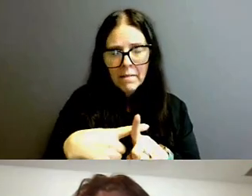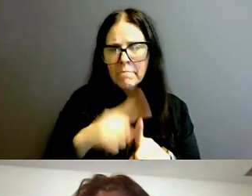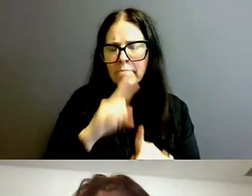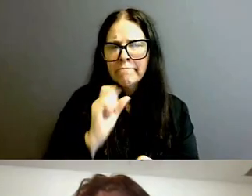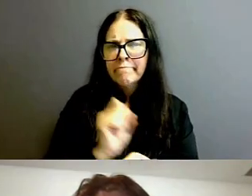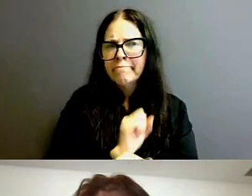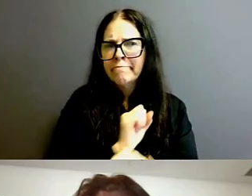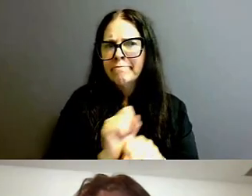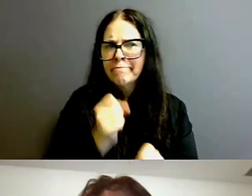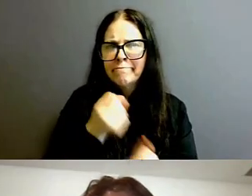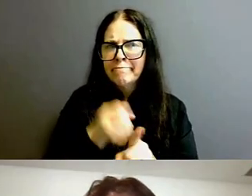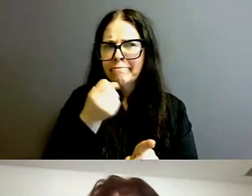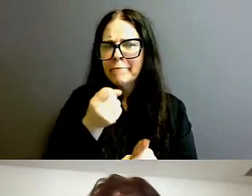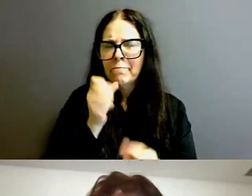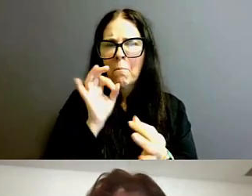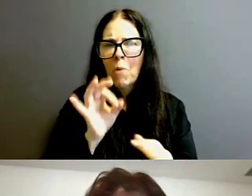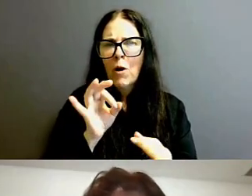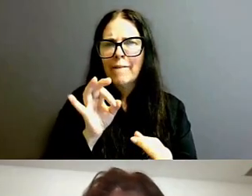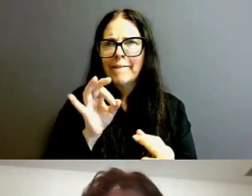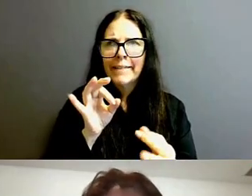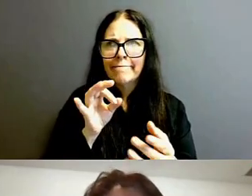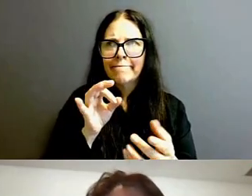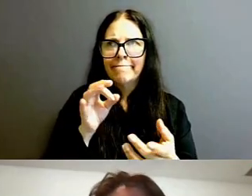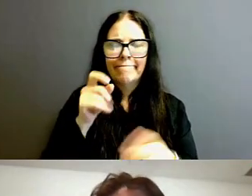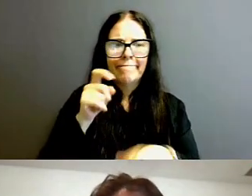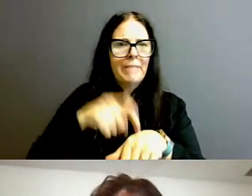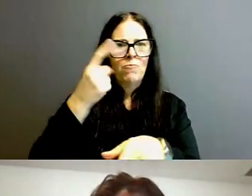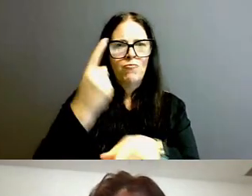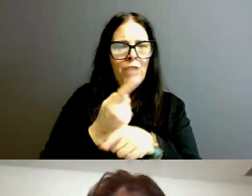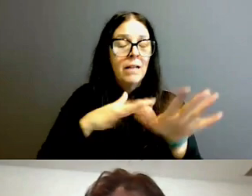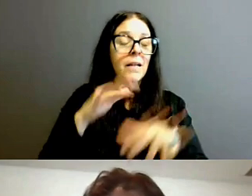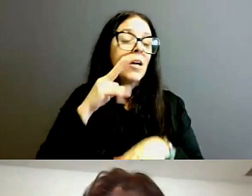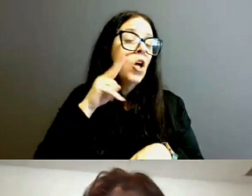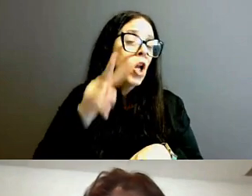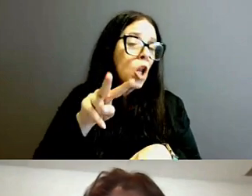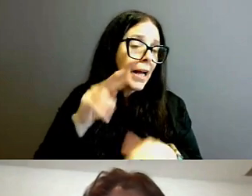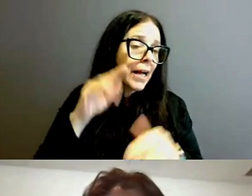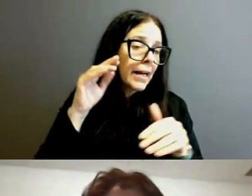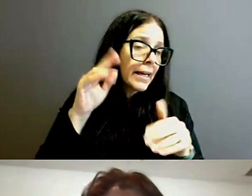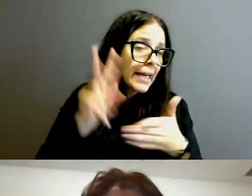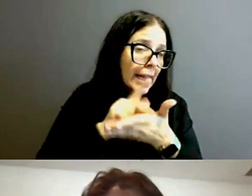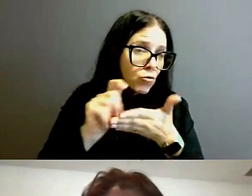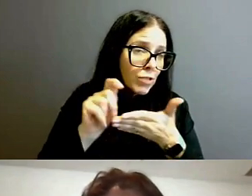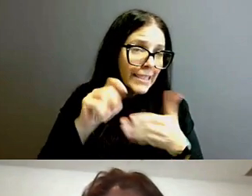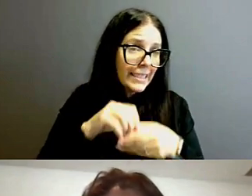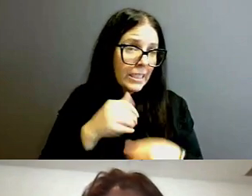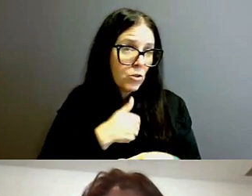perfect storm. If you look at adult literacy, at least in the Toronto area, the